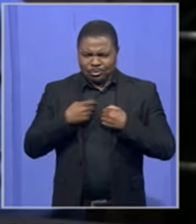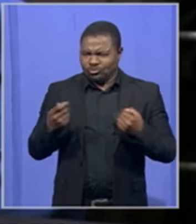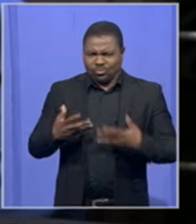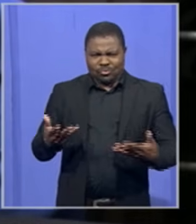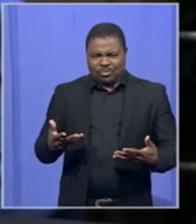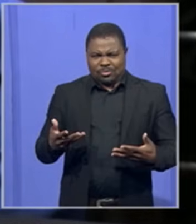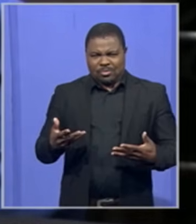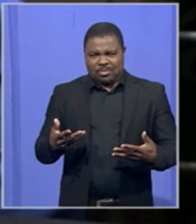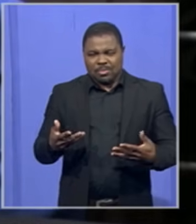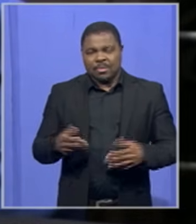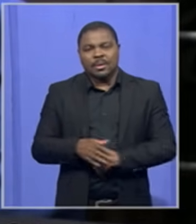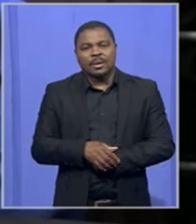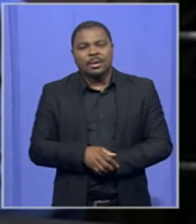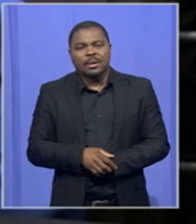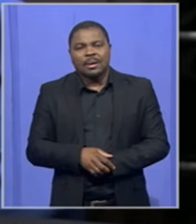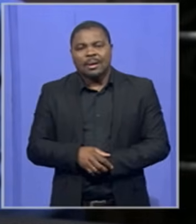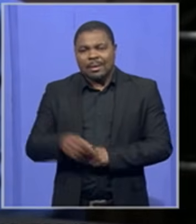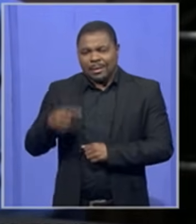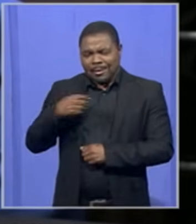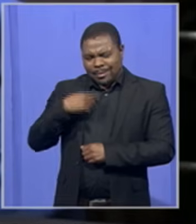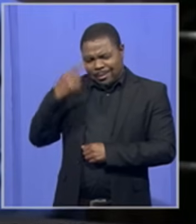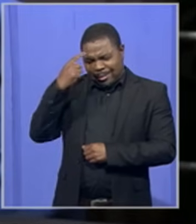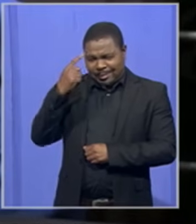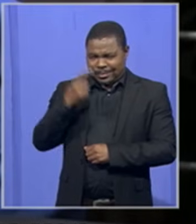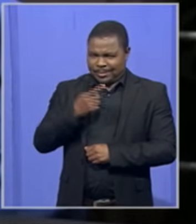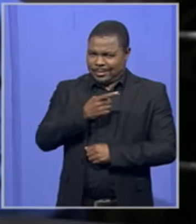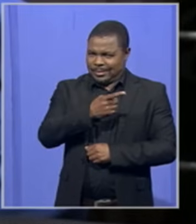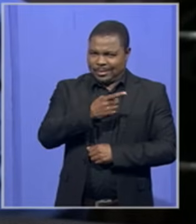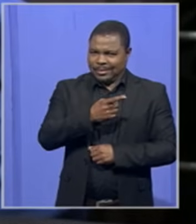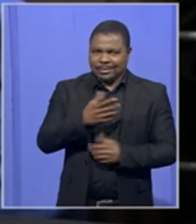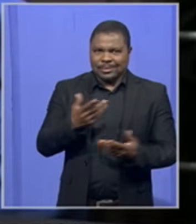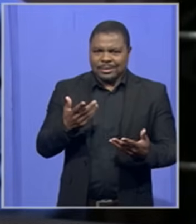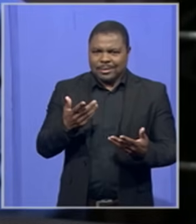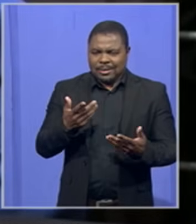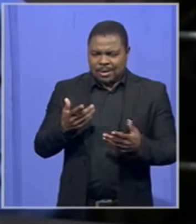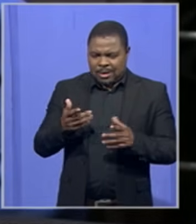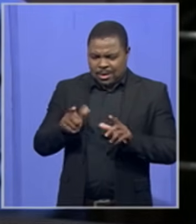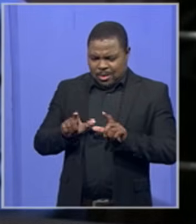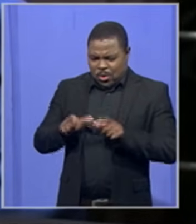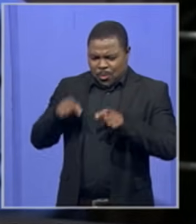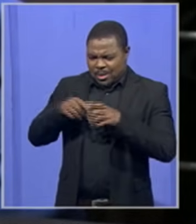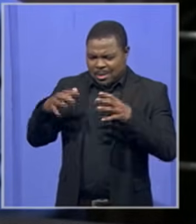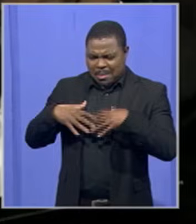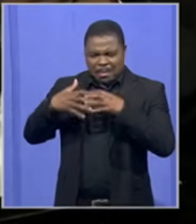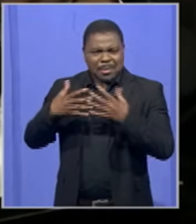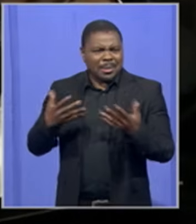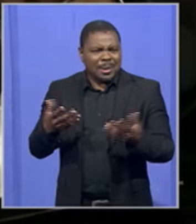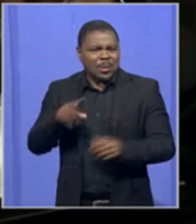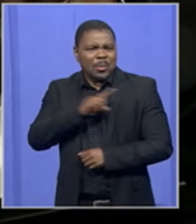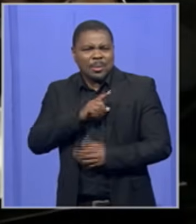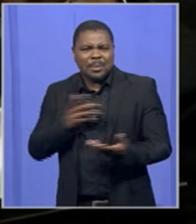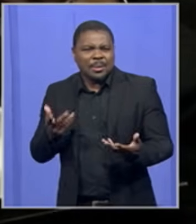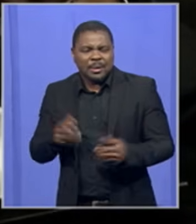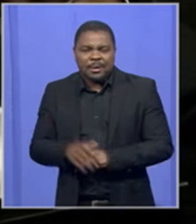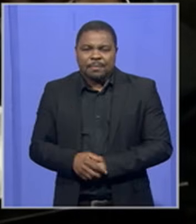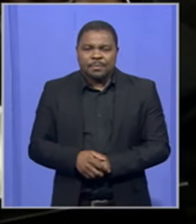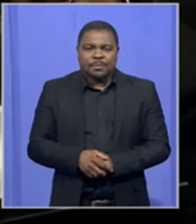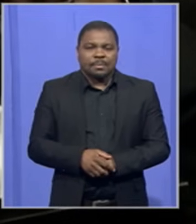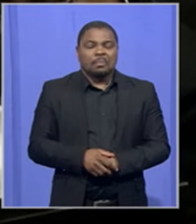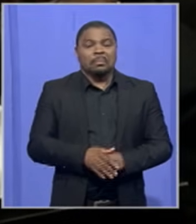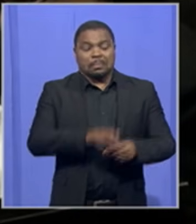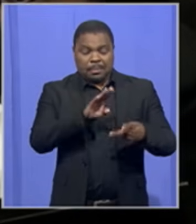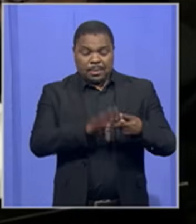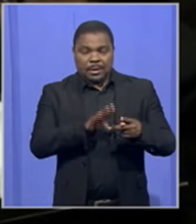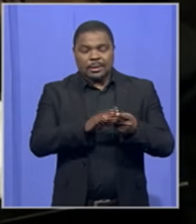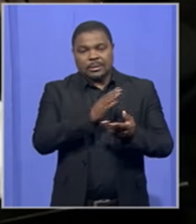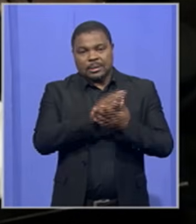I think that was actually defeating the purpose of this session. gape go ne go le boikuelo jwa gore